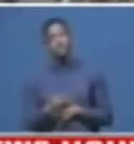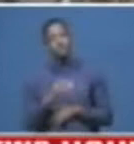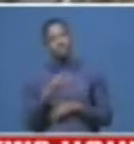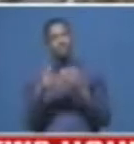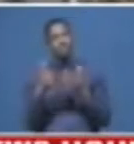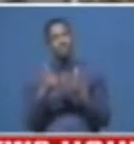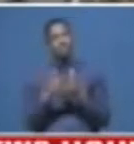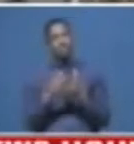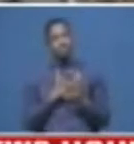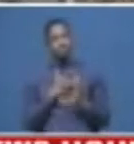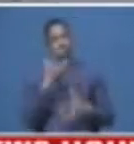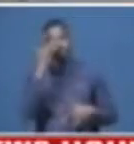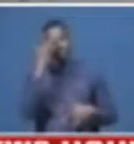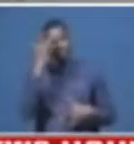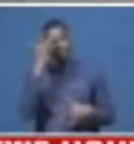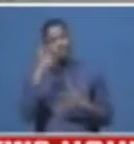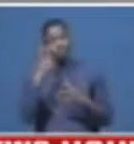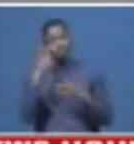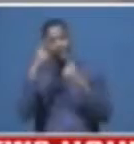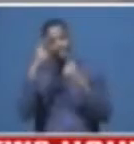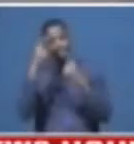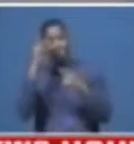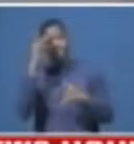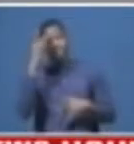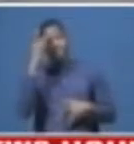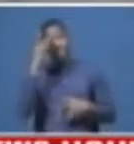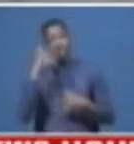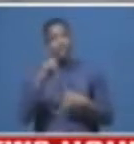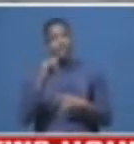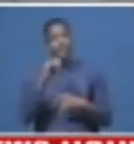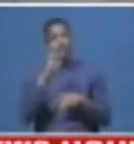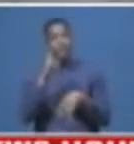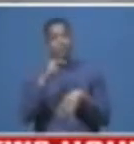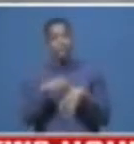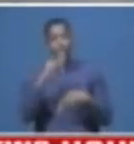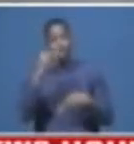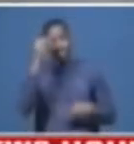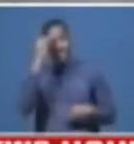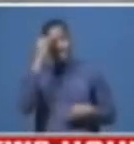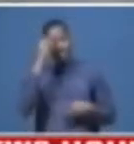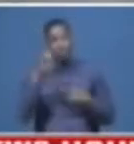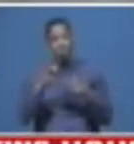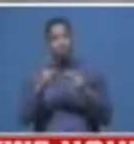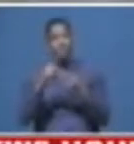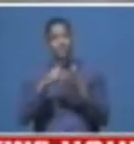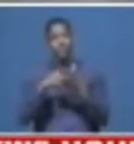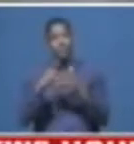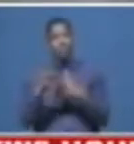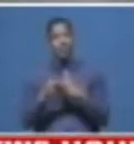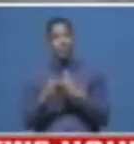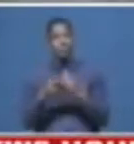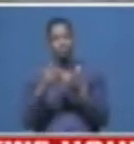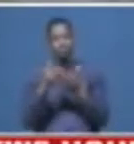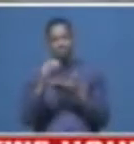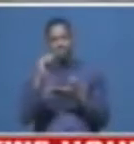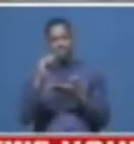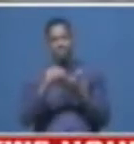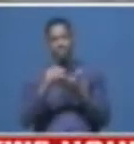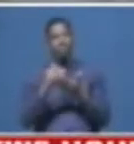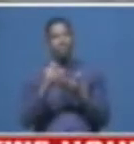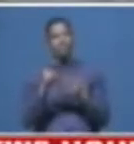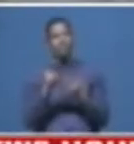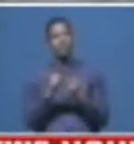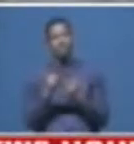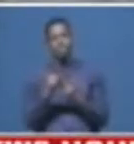all outpatient department cases. Yet, the National Malaria Control Program hopes to reduce morbidity